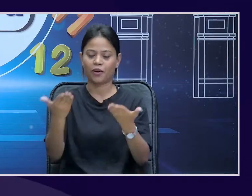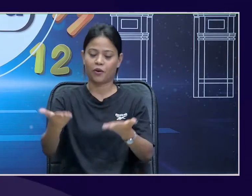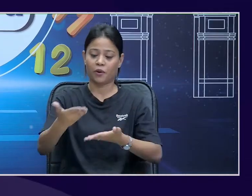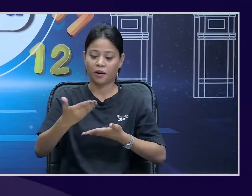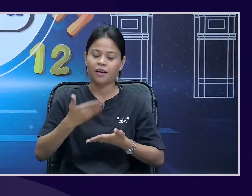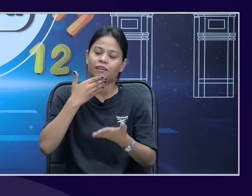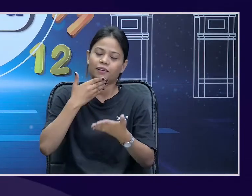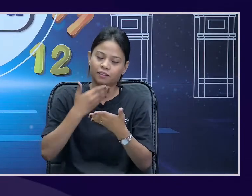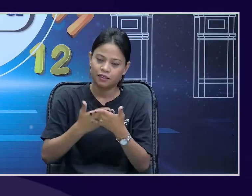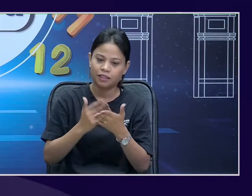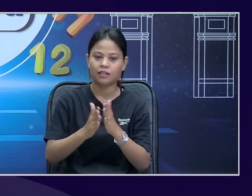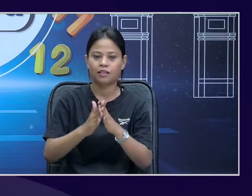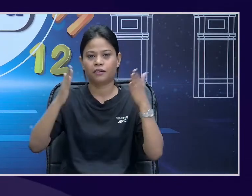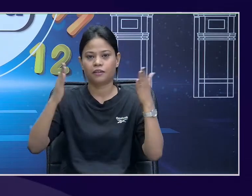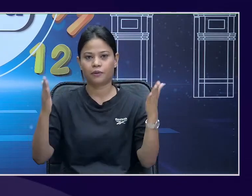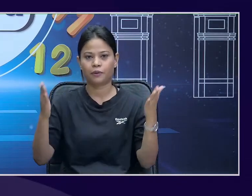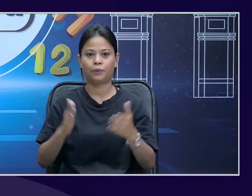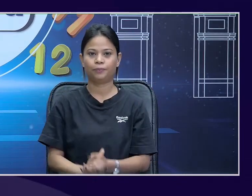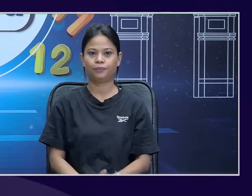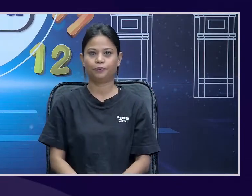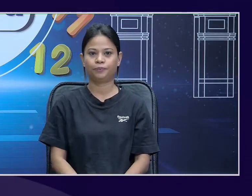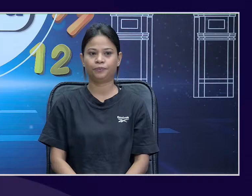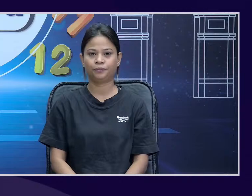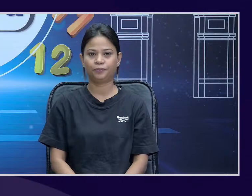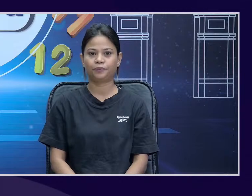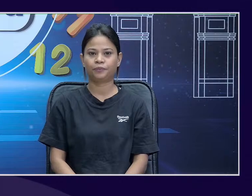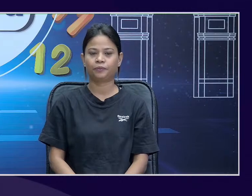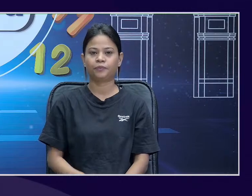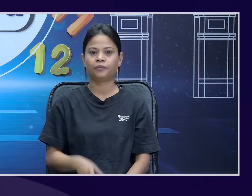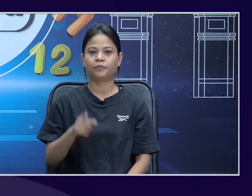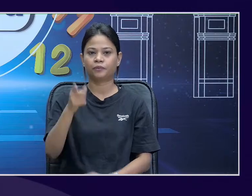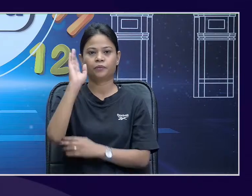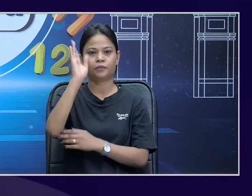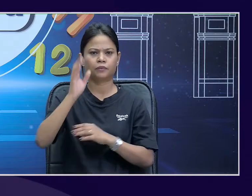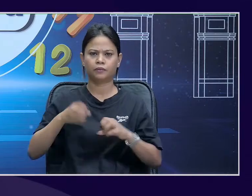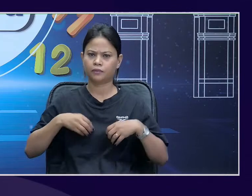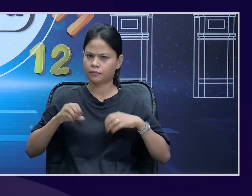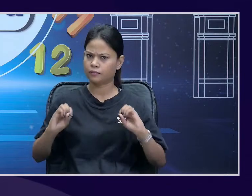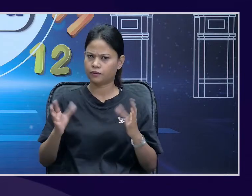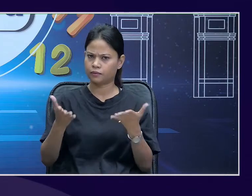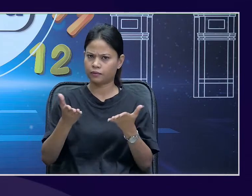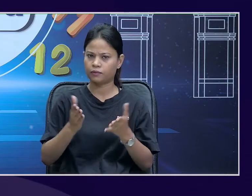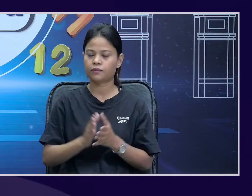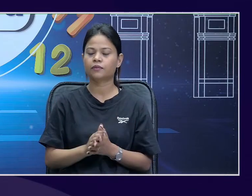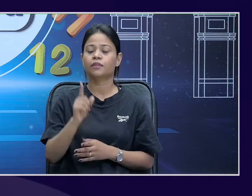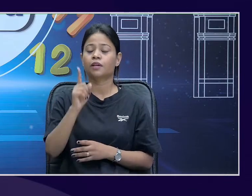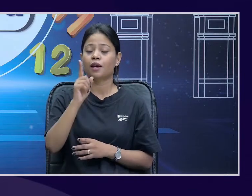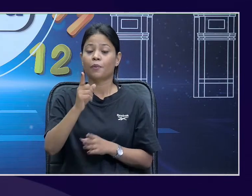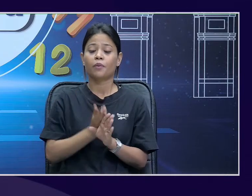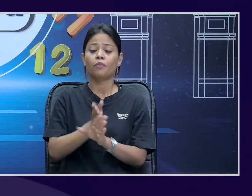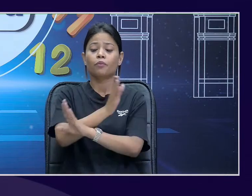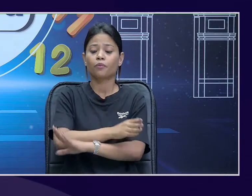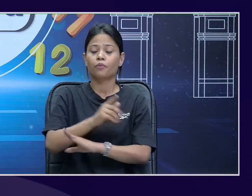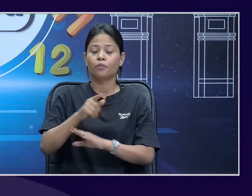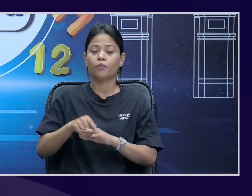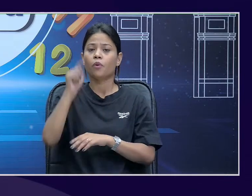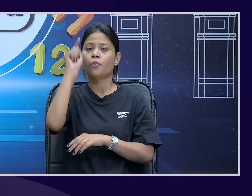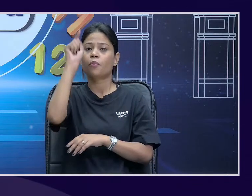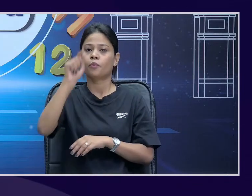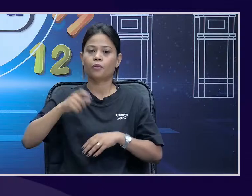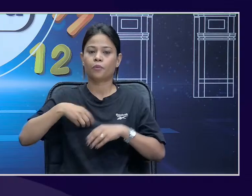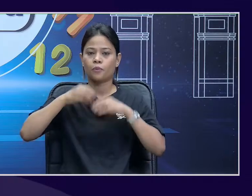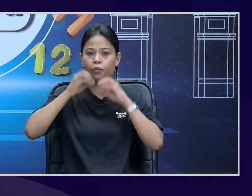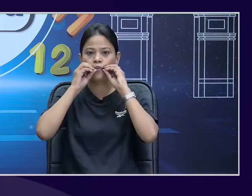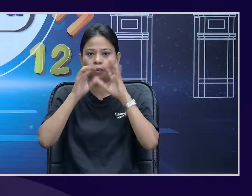can I switch over to the session? Ma'am, we will begin this session, but let me give some certain